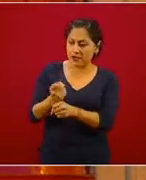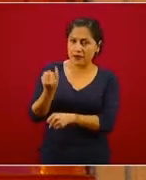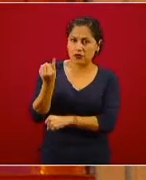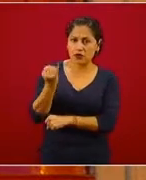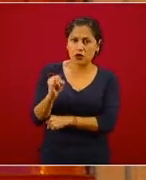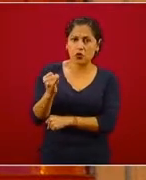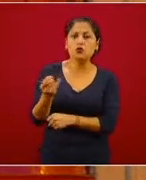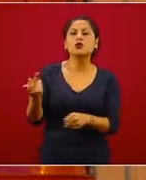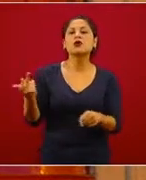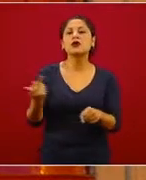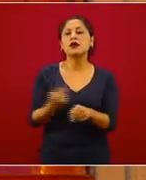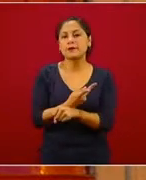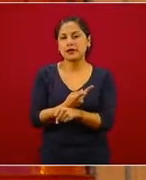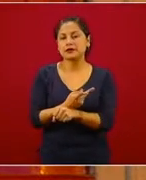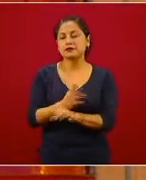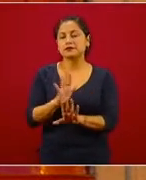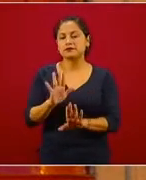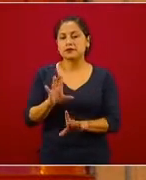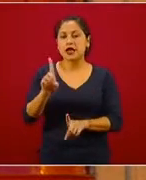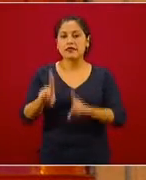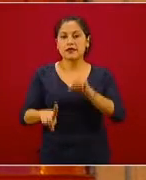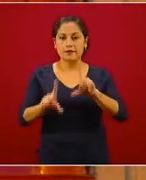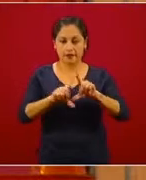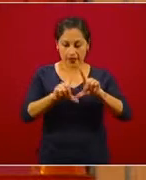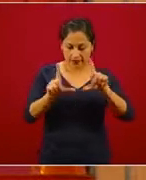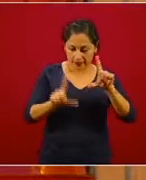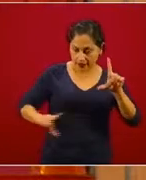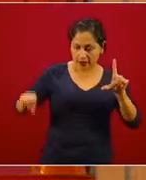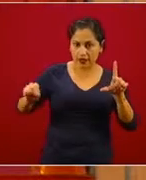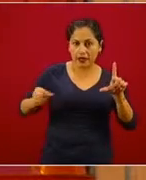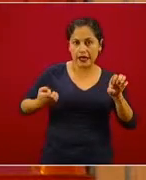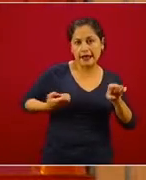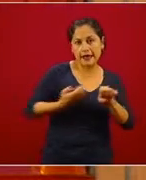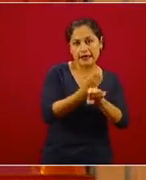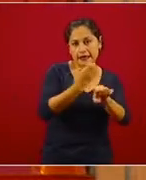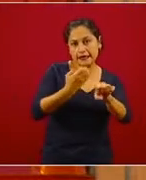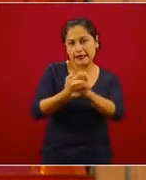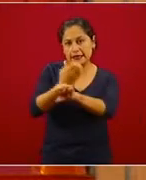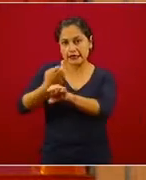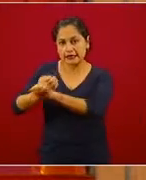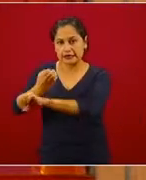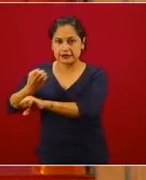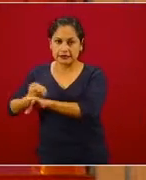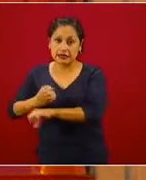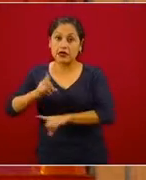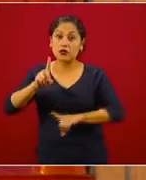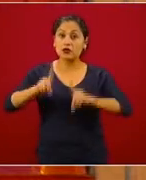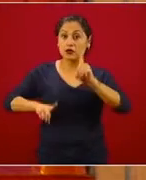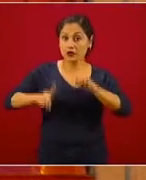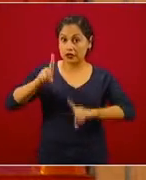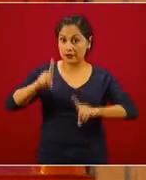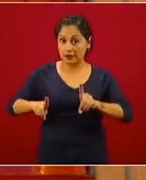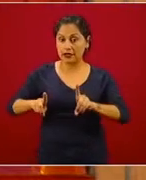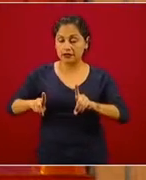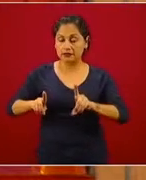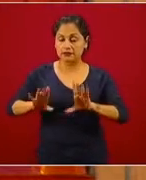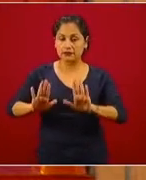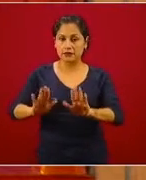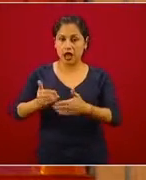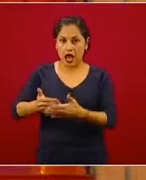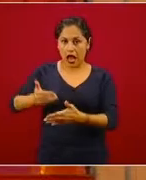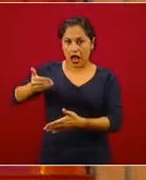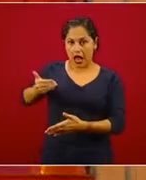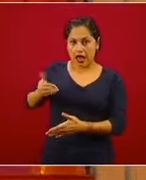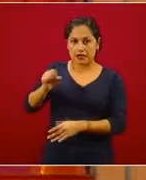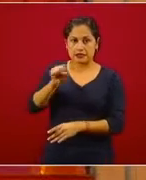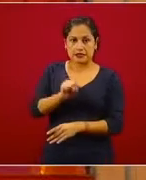going to happen. In each state, in every single of the 32 states,